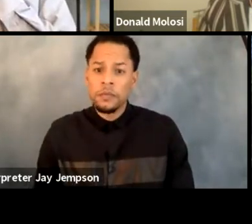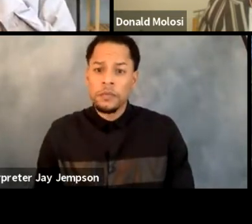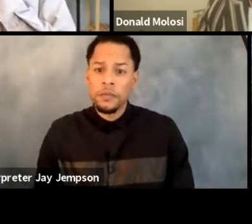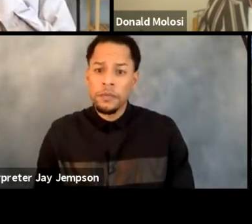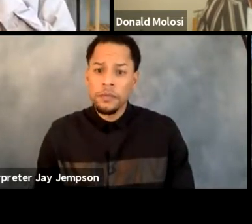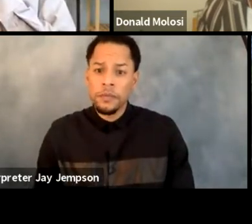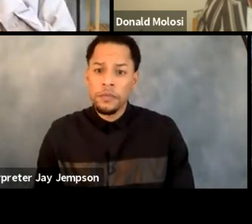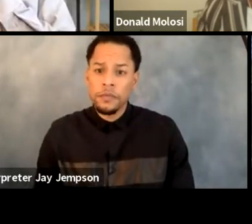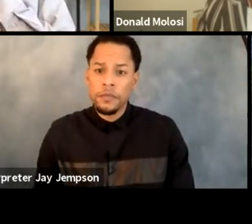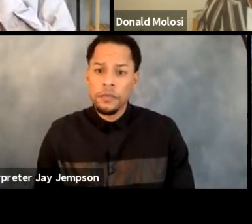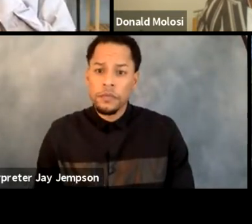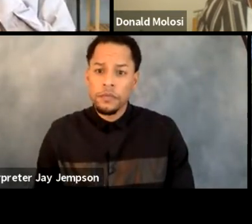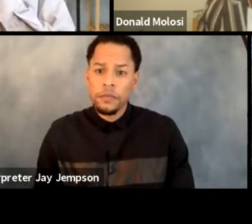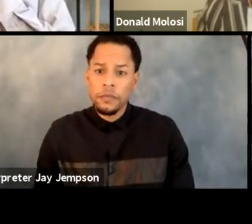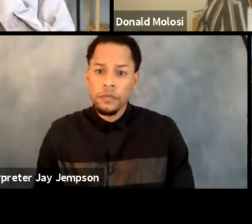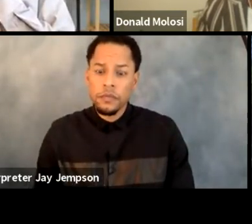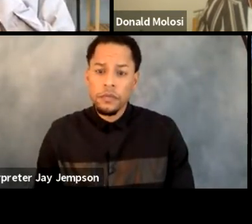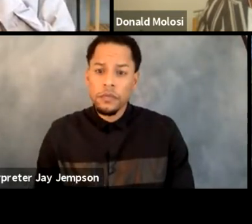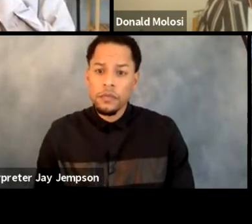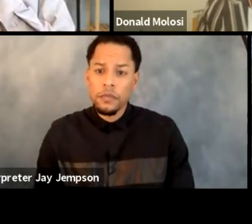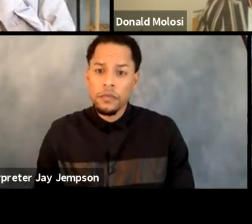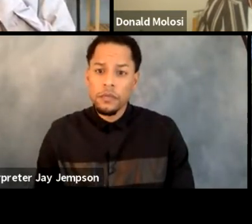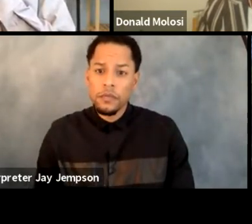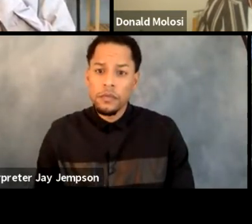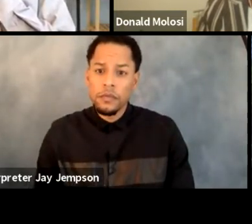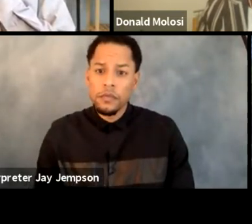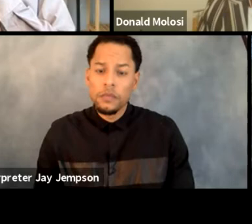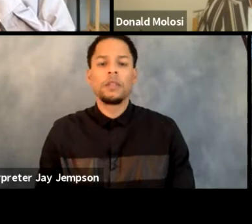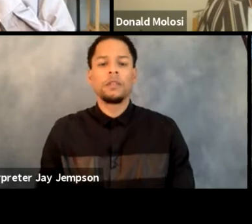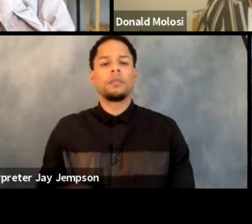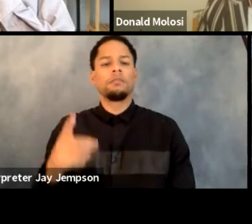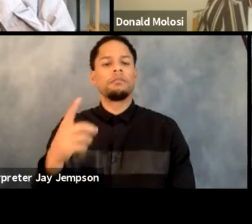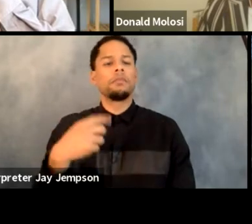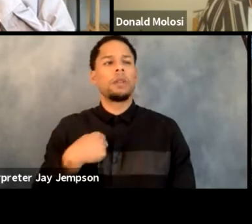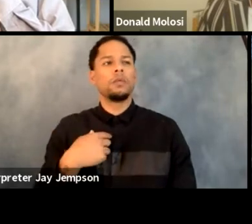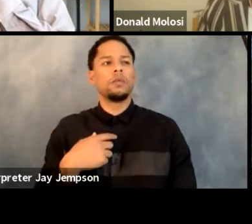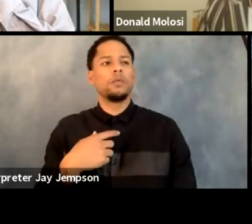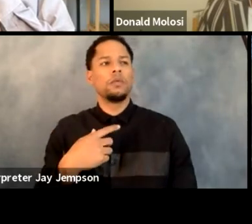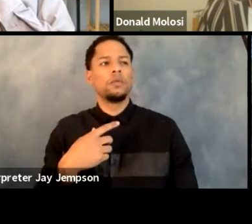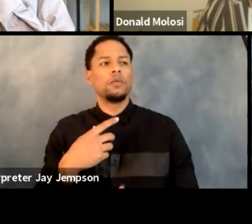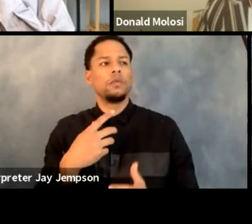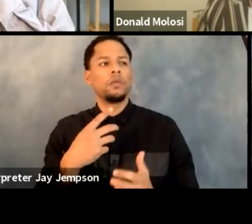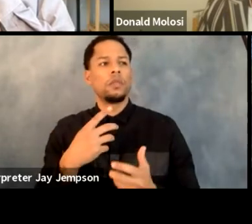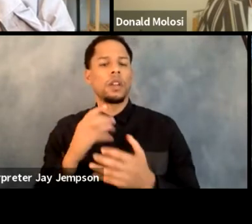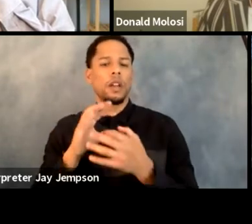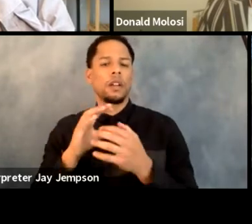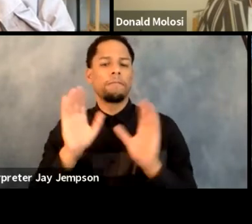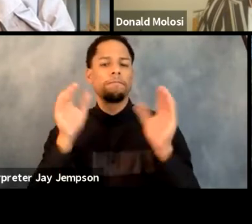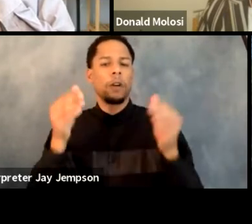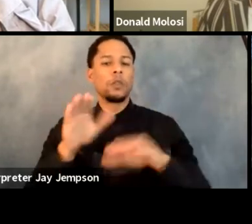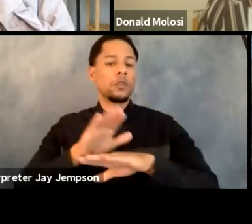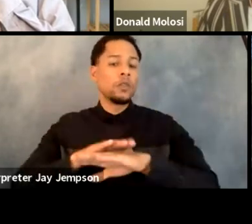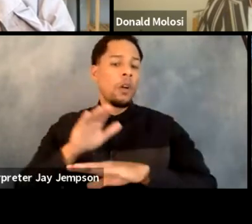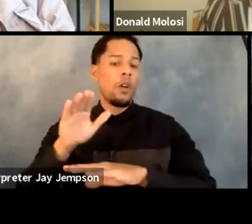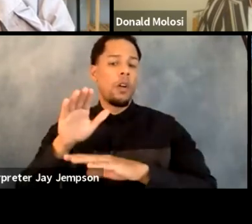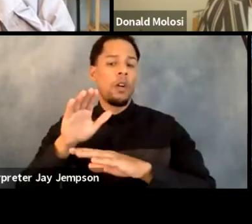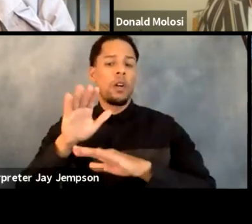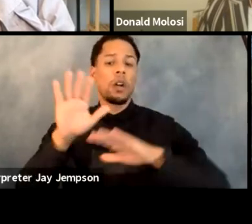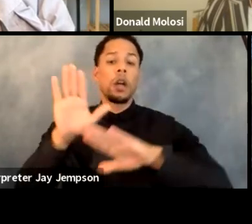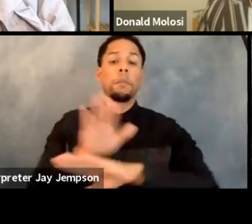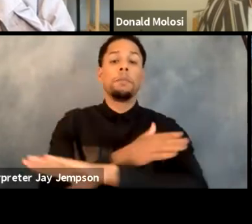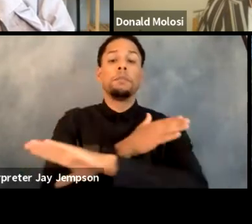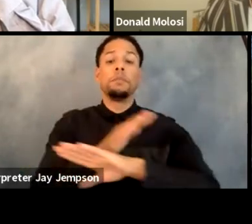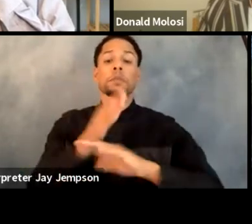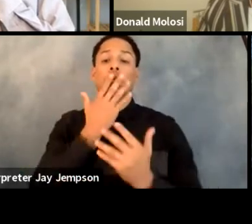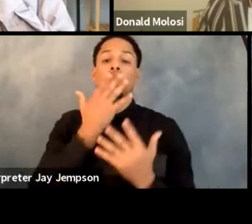I think I'll speak of a musical that I directed and also, you know,